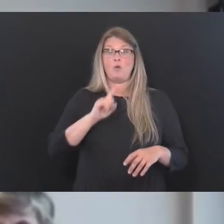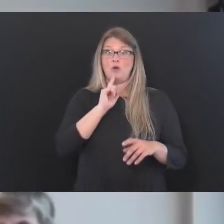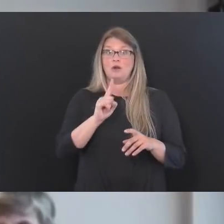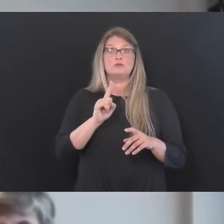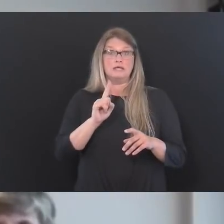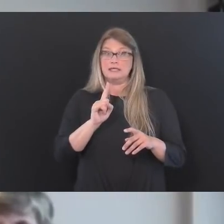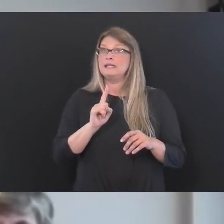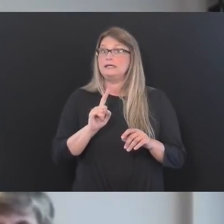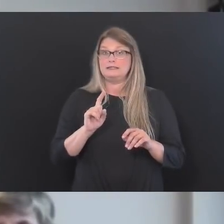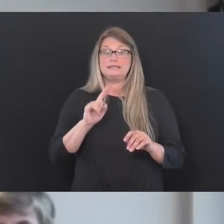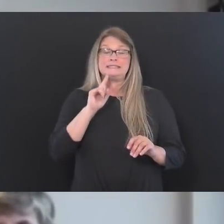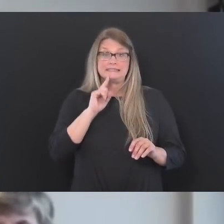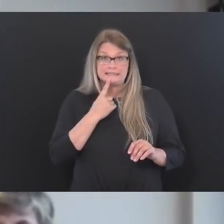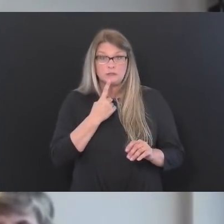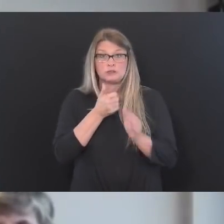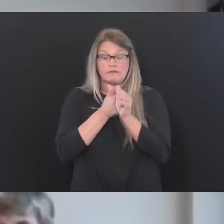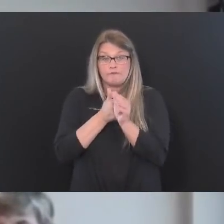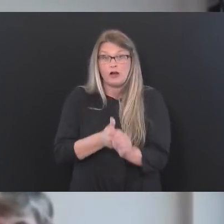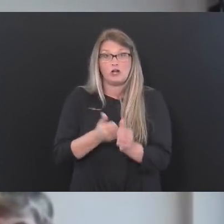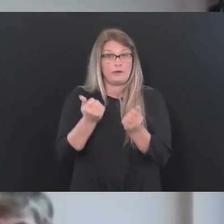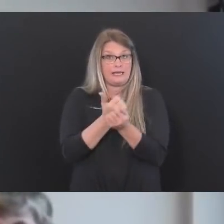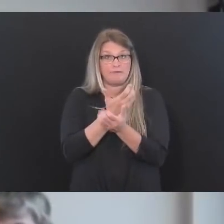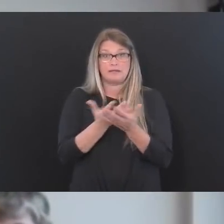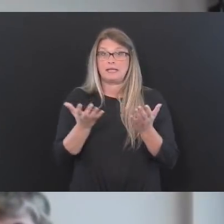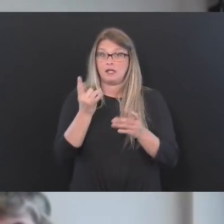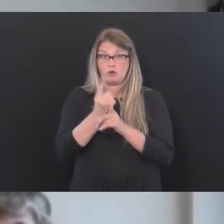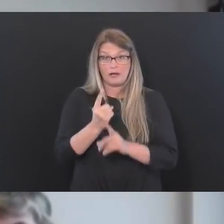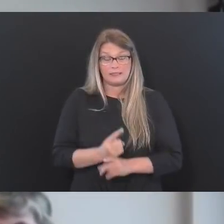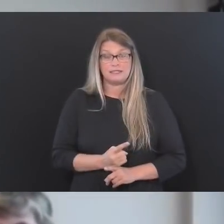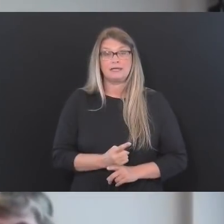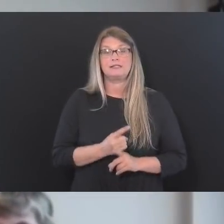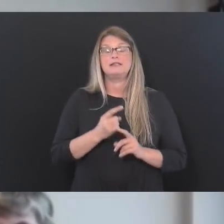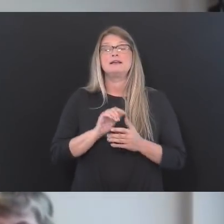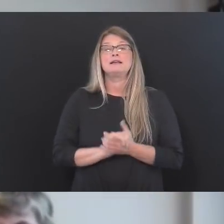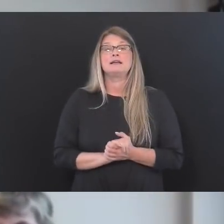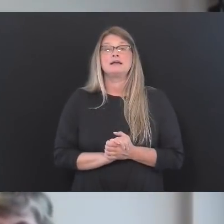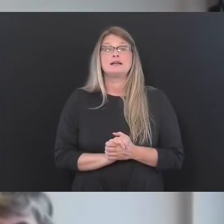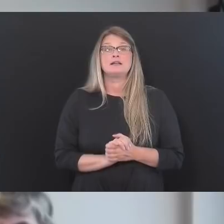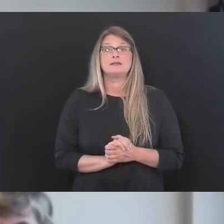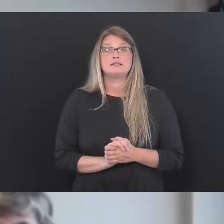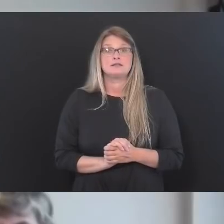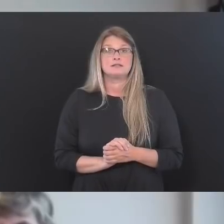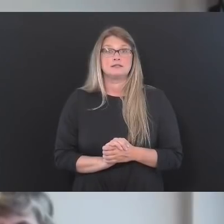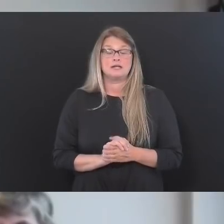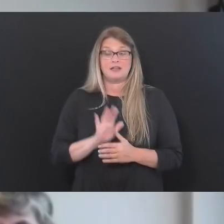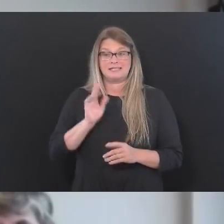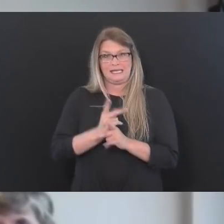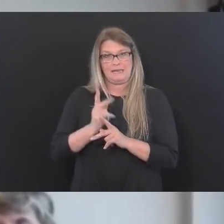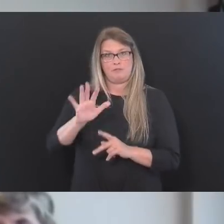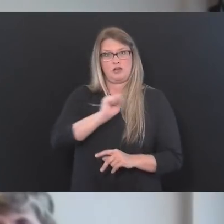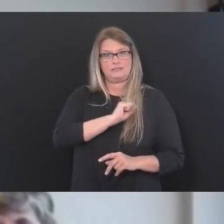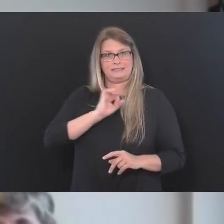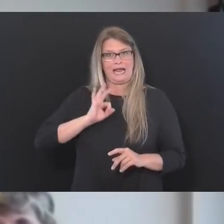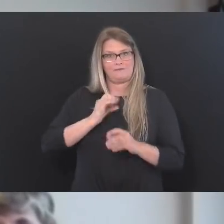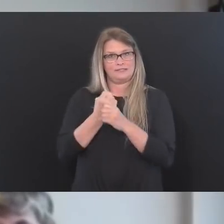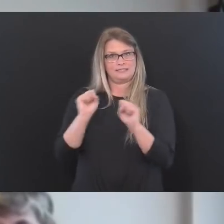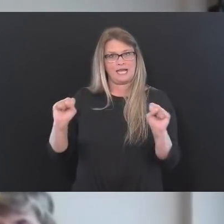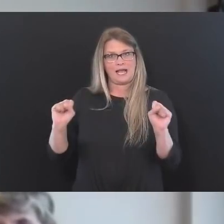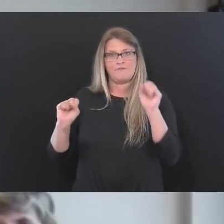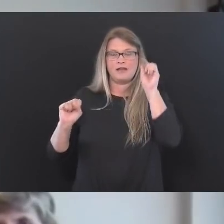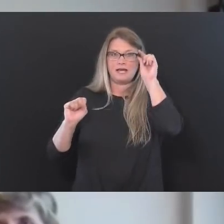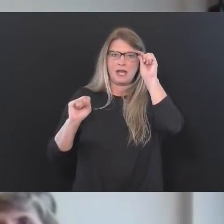really taken very seriously this issue. The leadership had really taken seriously keeping their staff safe. So they had spaced